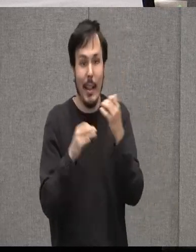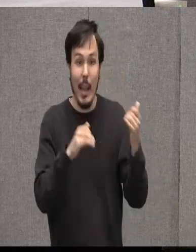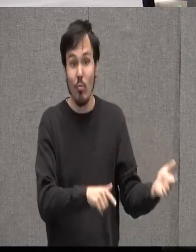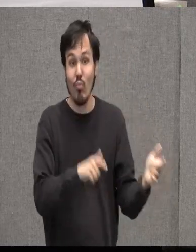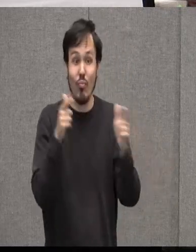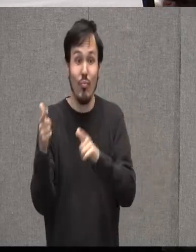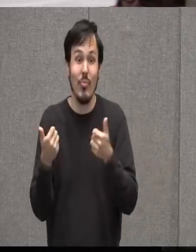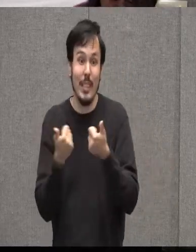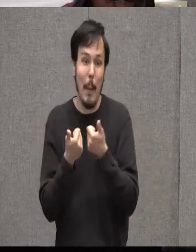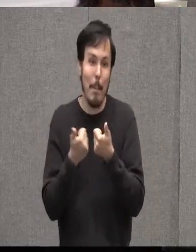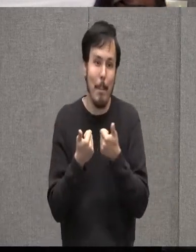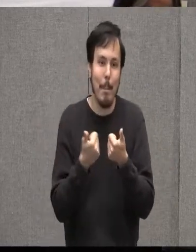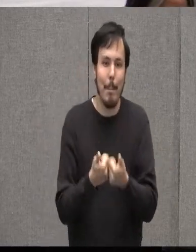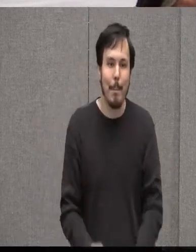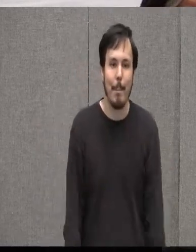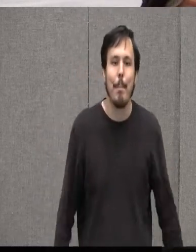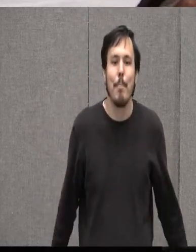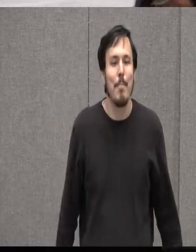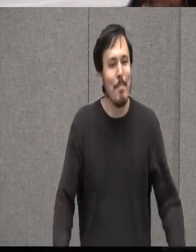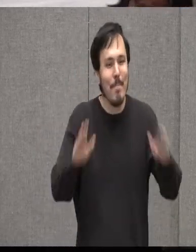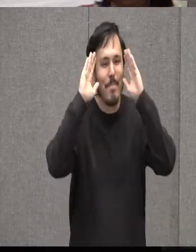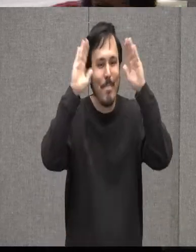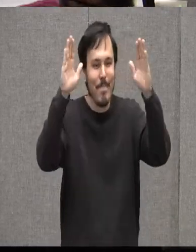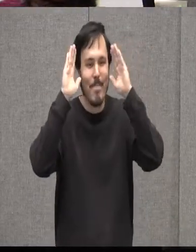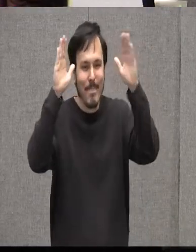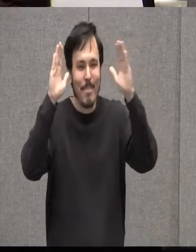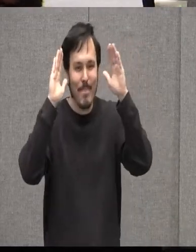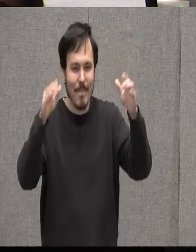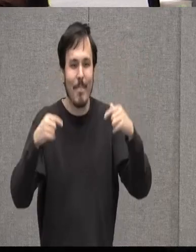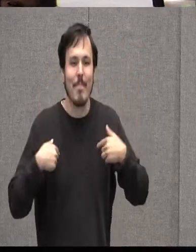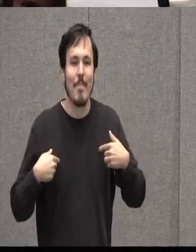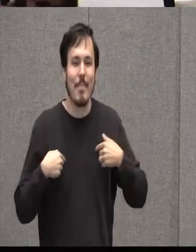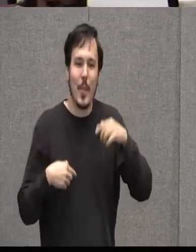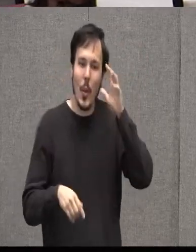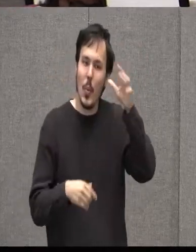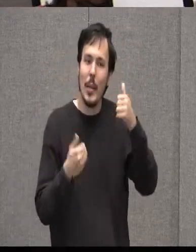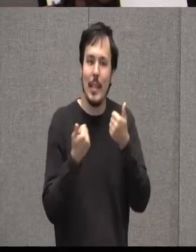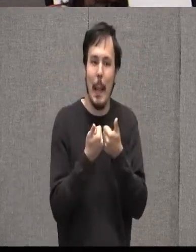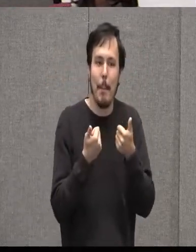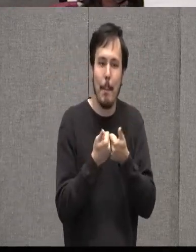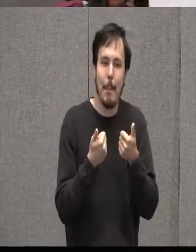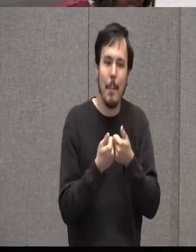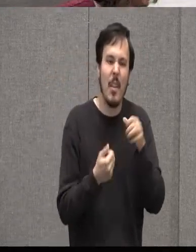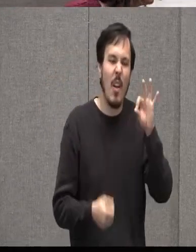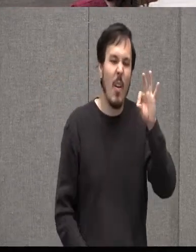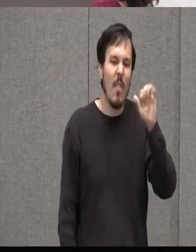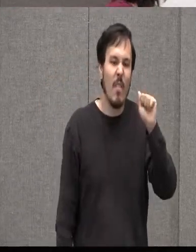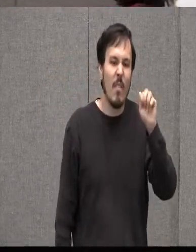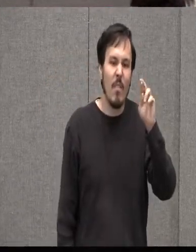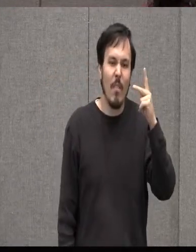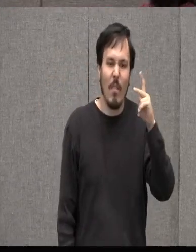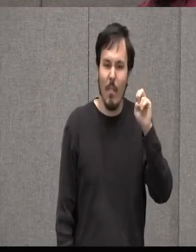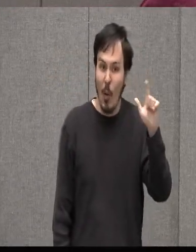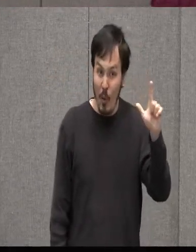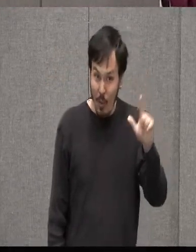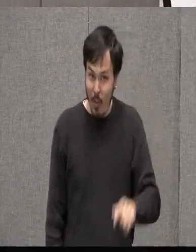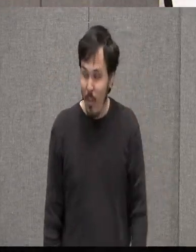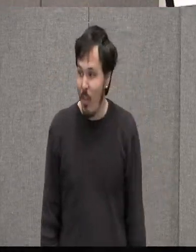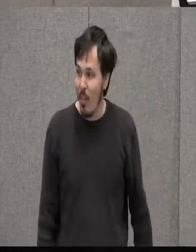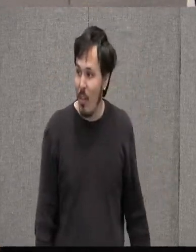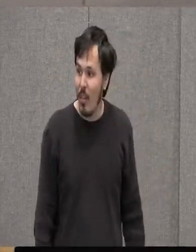this way using decimals, 4.5 is the same as 4.5. And we get